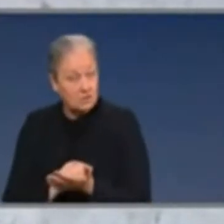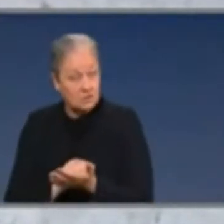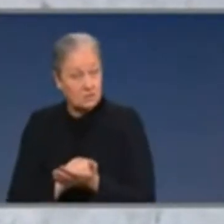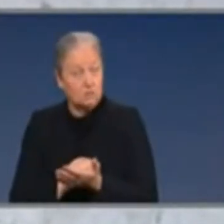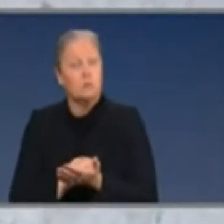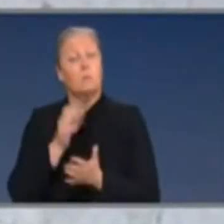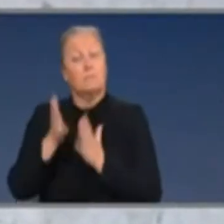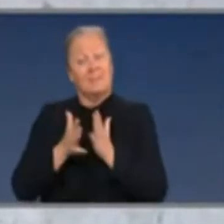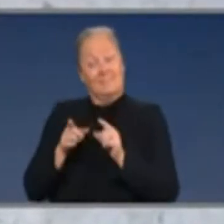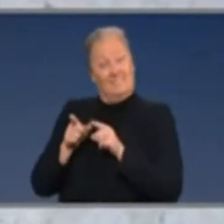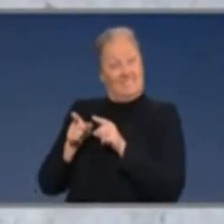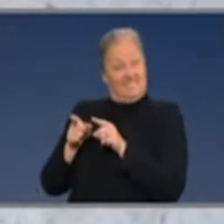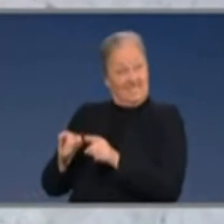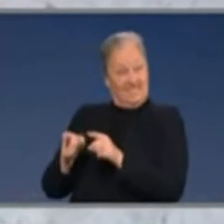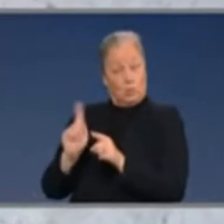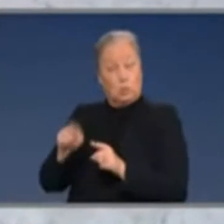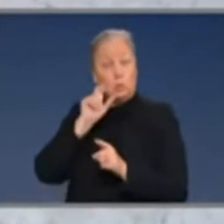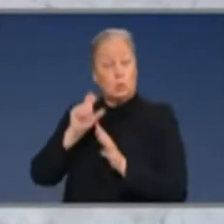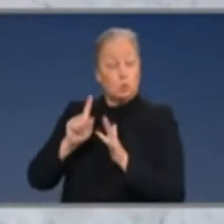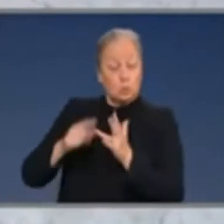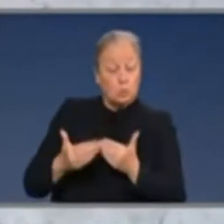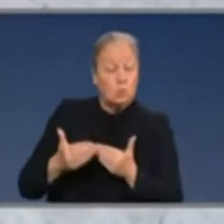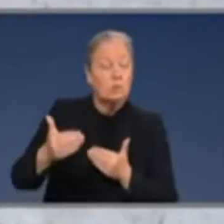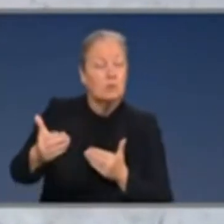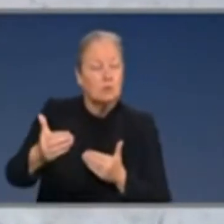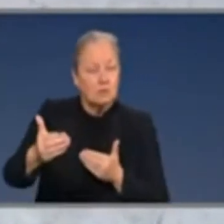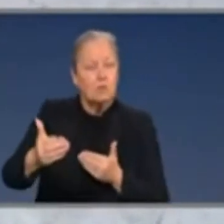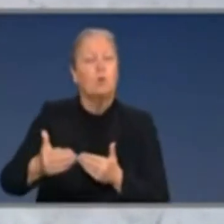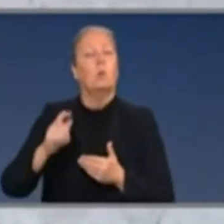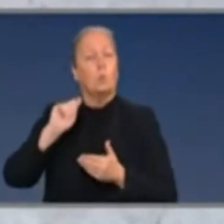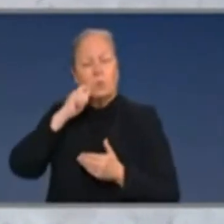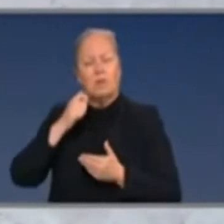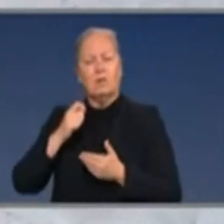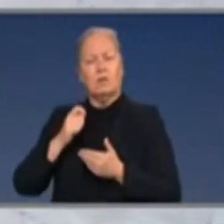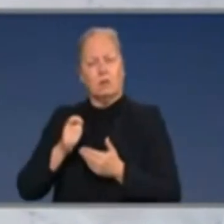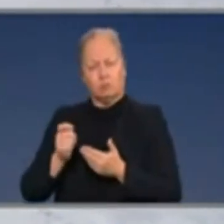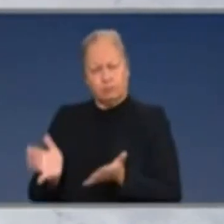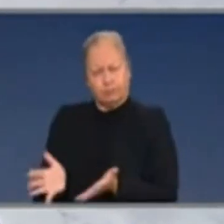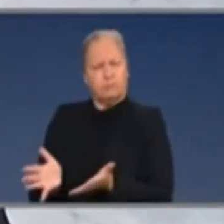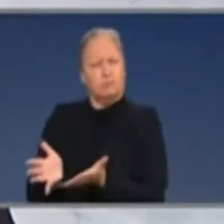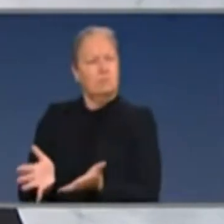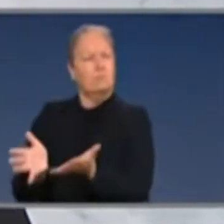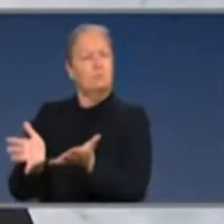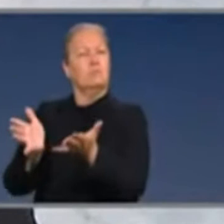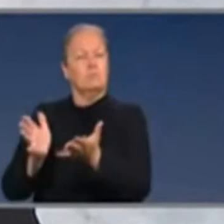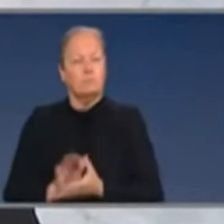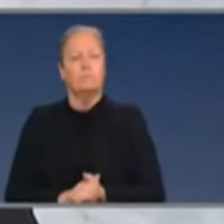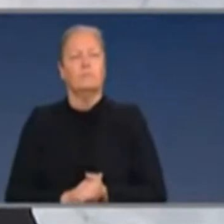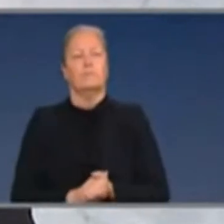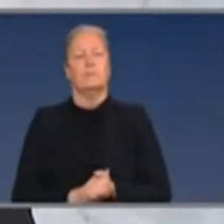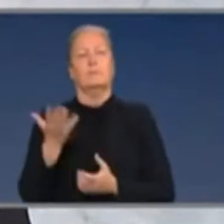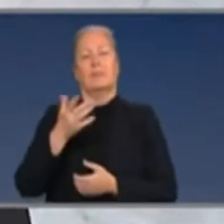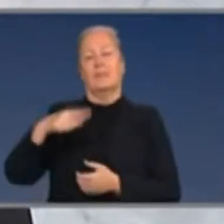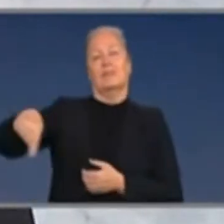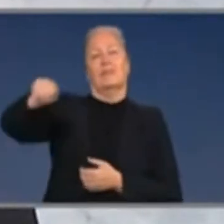of this project that you've all embarked upon make the case to accelerate the voice? Well, there's never been a view